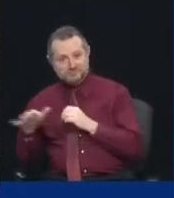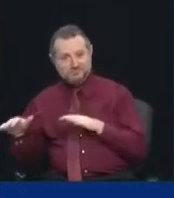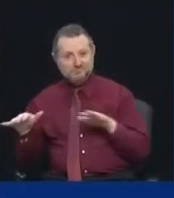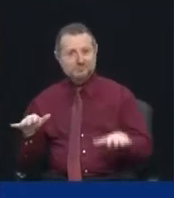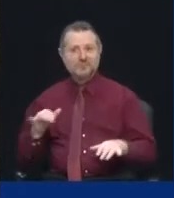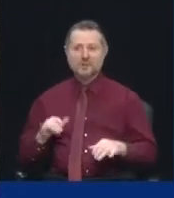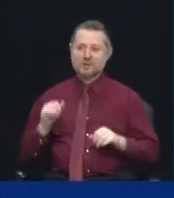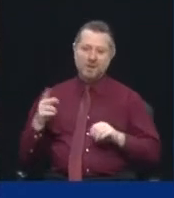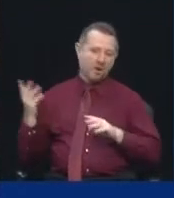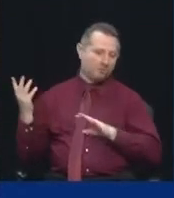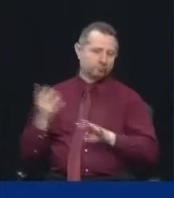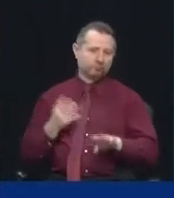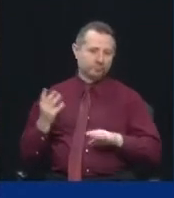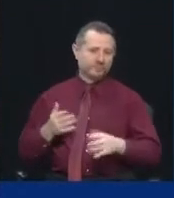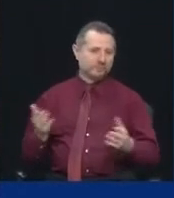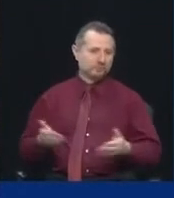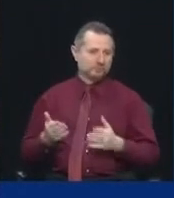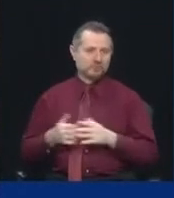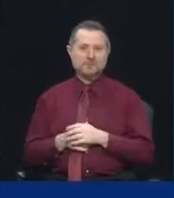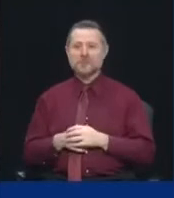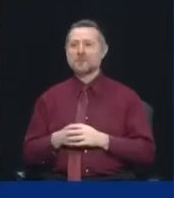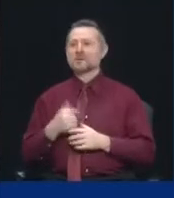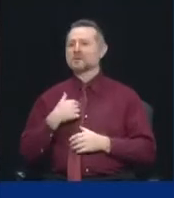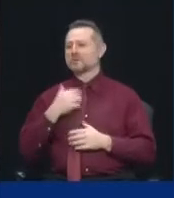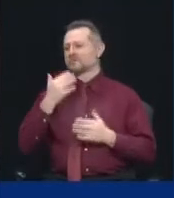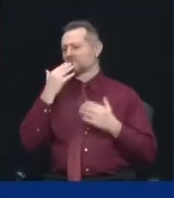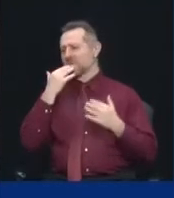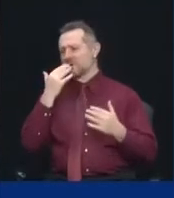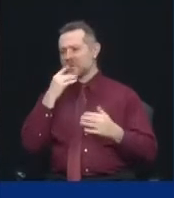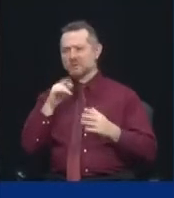vaccination. And we owe a debt of gratitude to the state